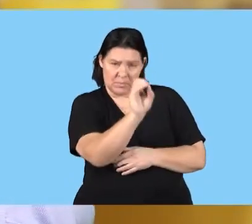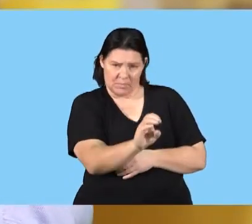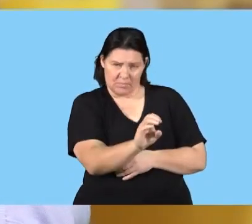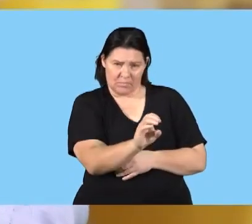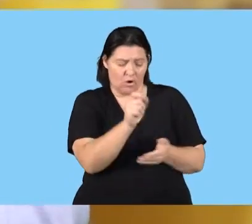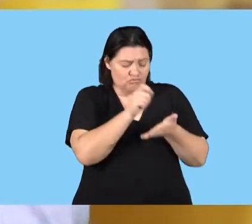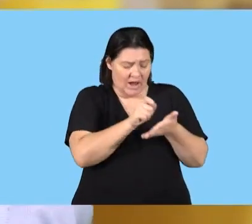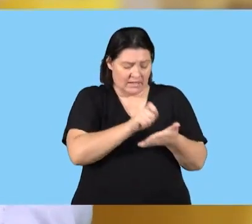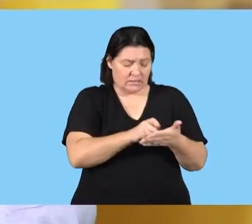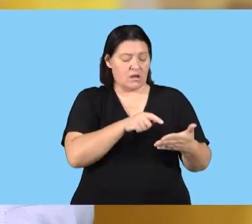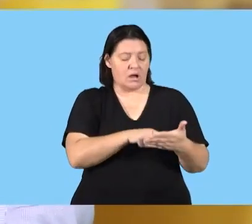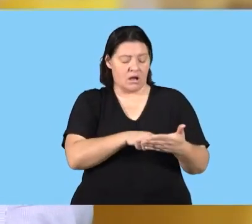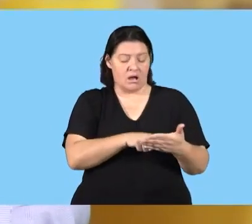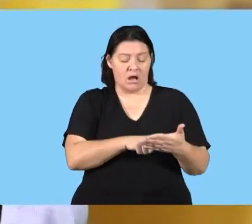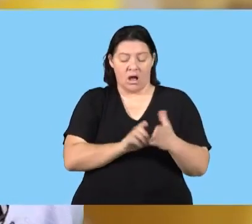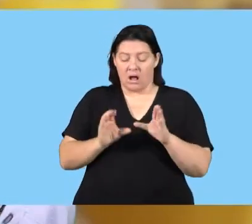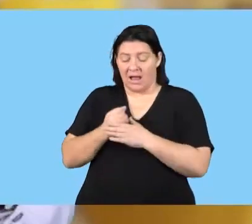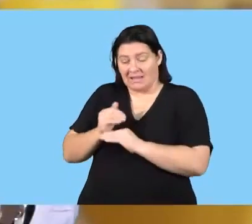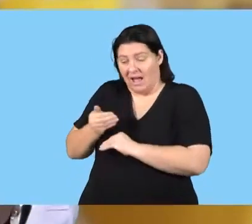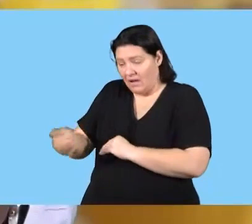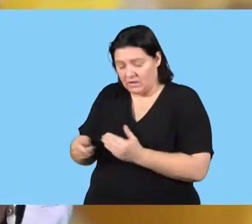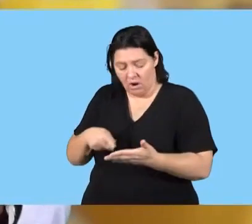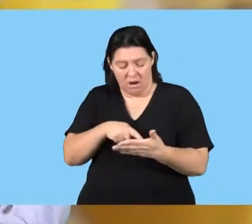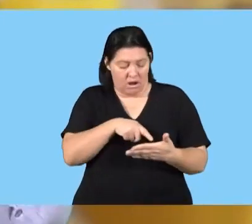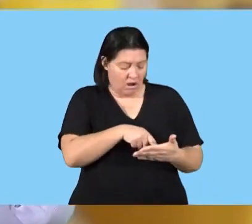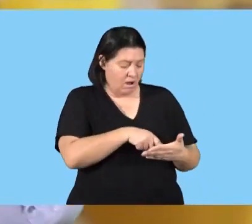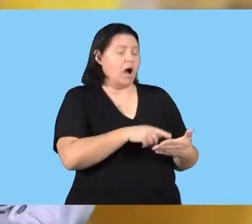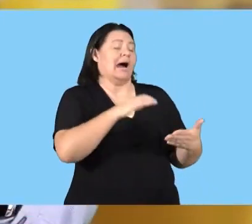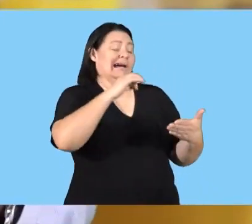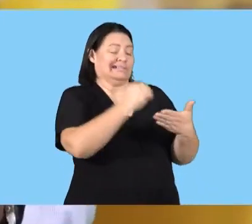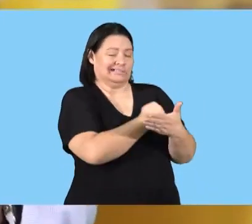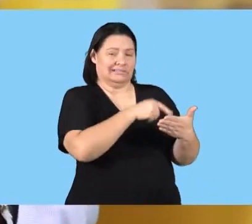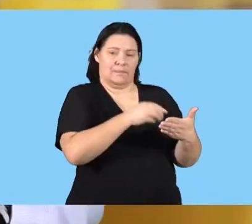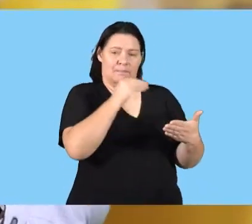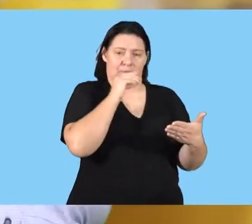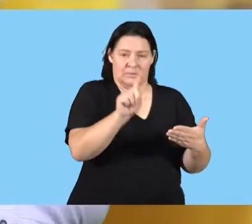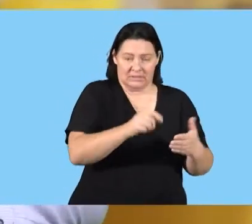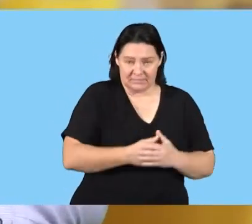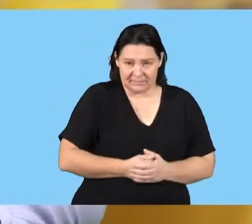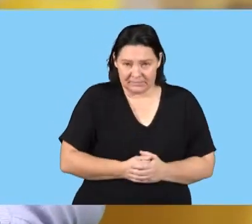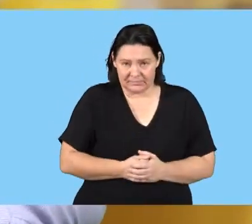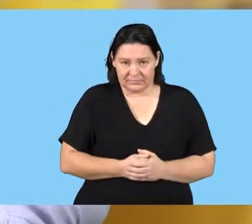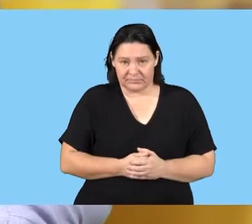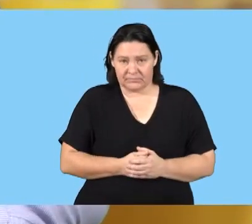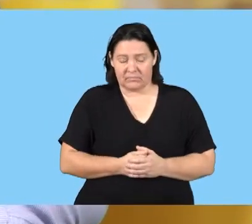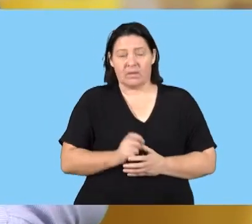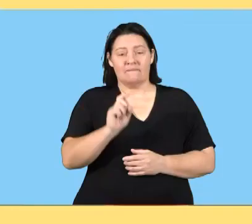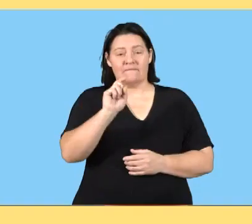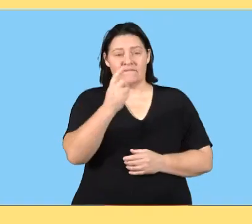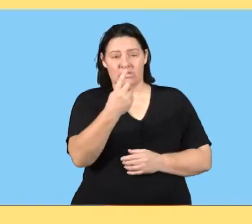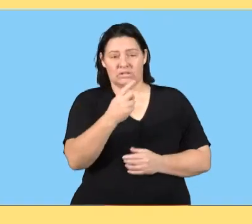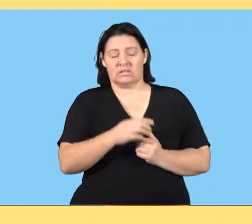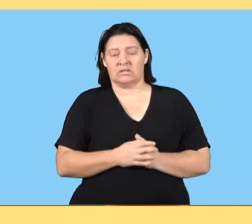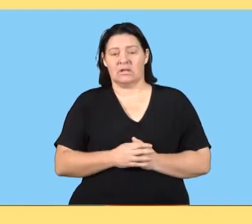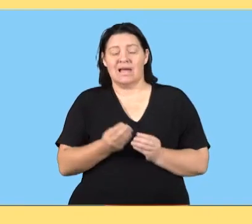words down, write them somewhere, so that after class, you can still go and read through.